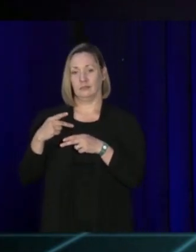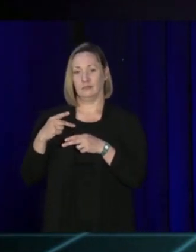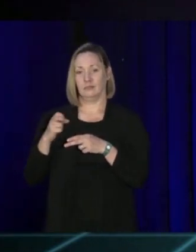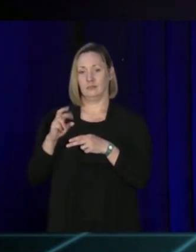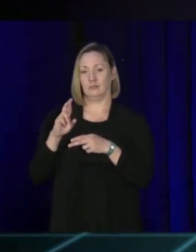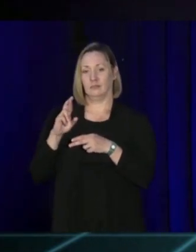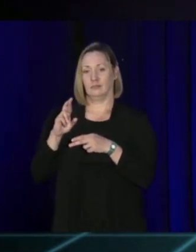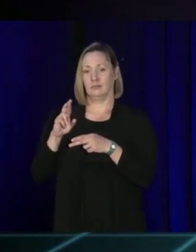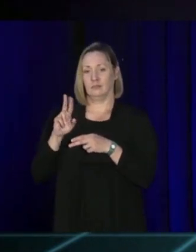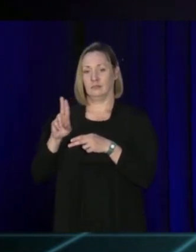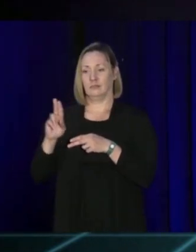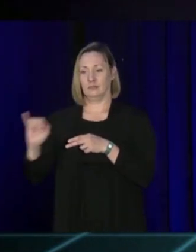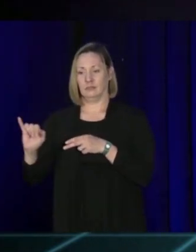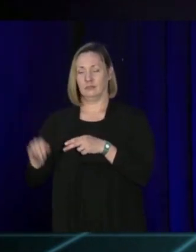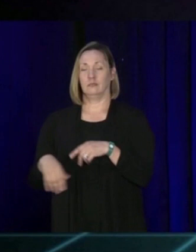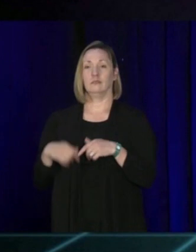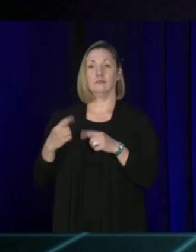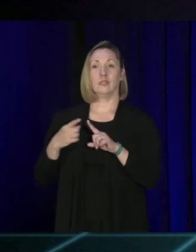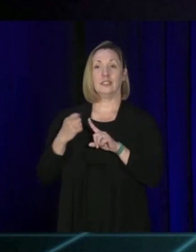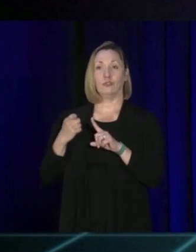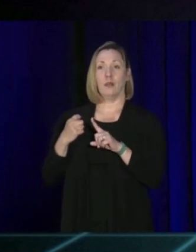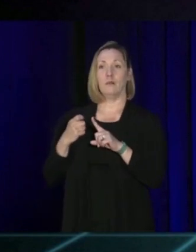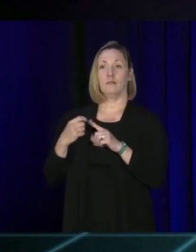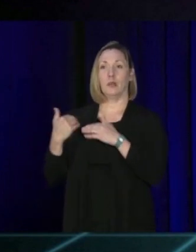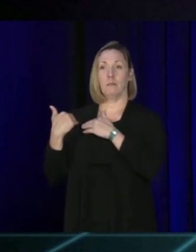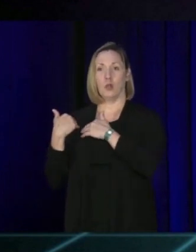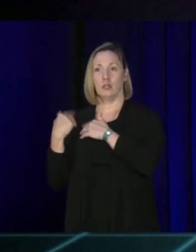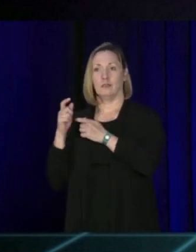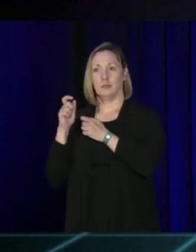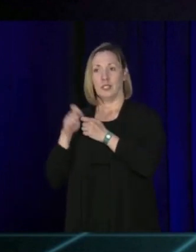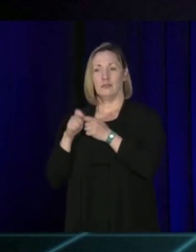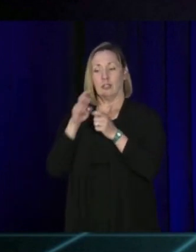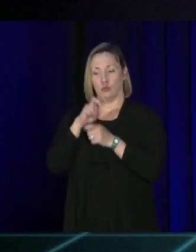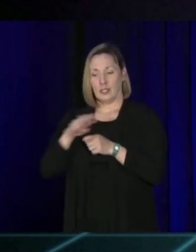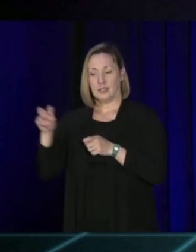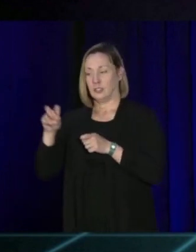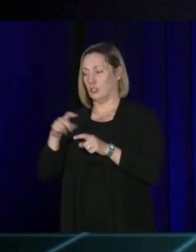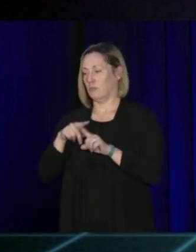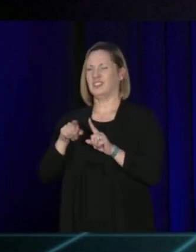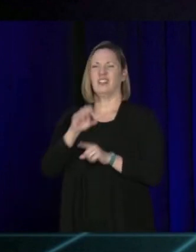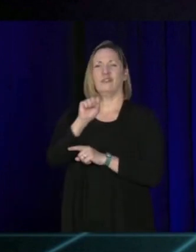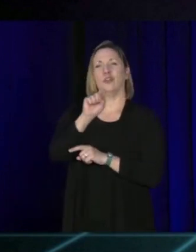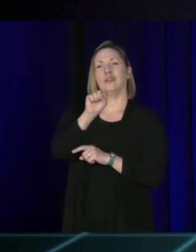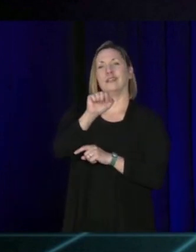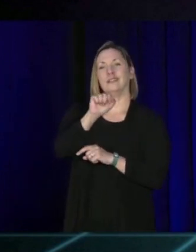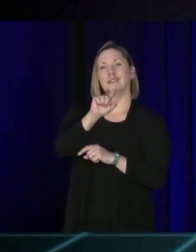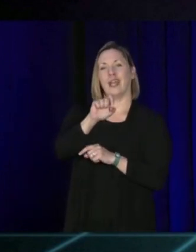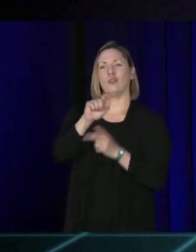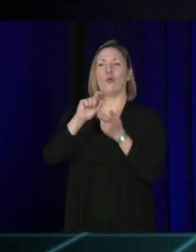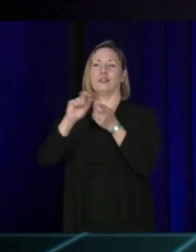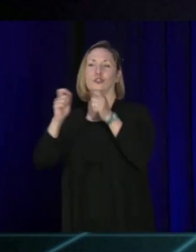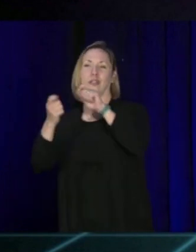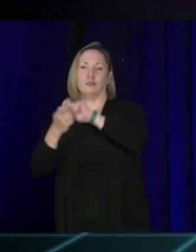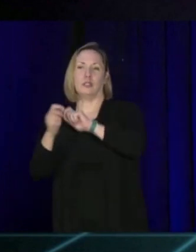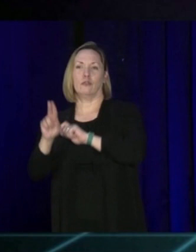programmer is thus relieved from the burden of specifying transition between states or transformation of UI over